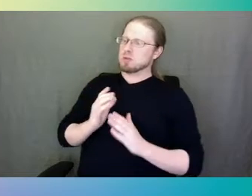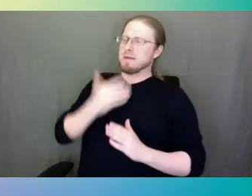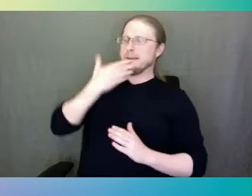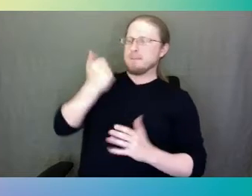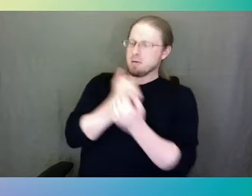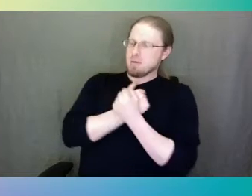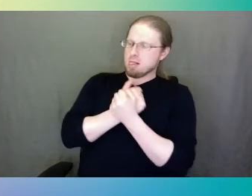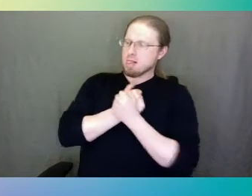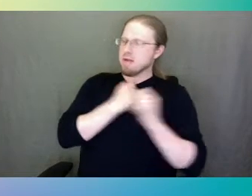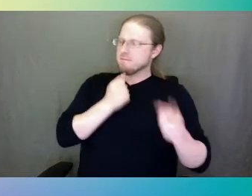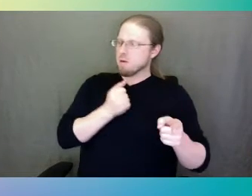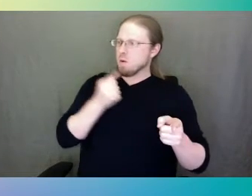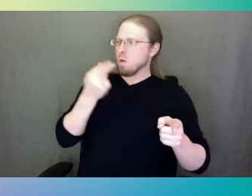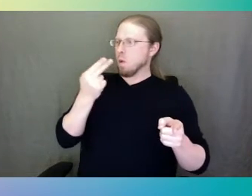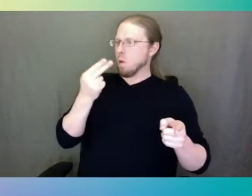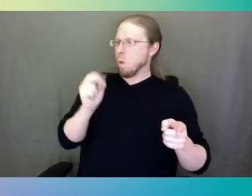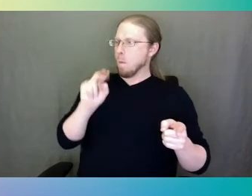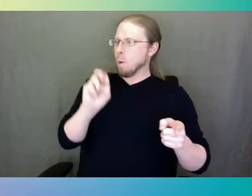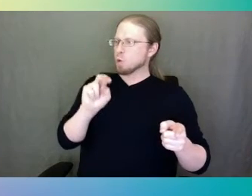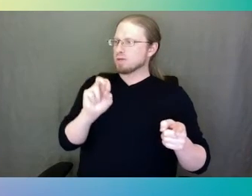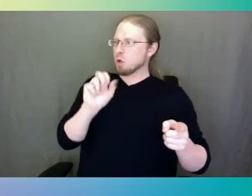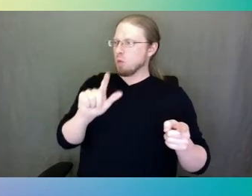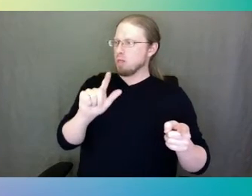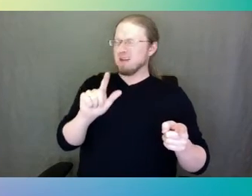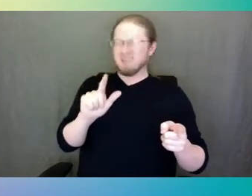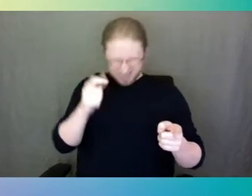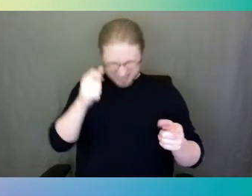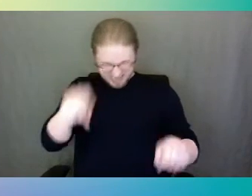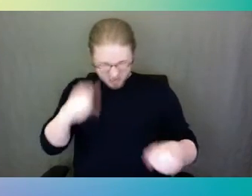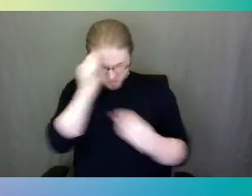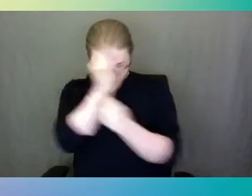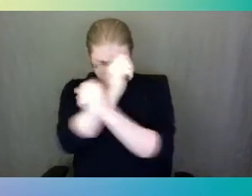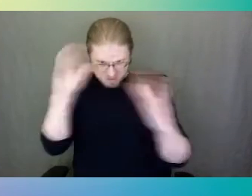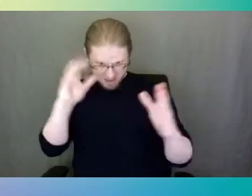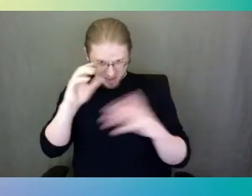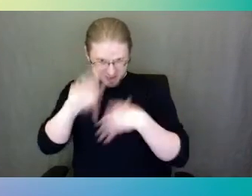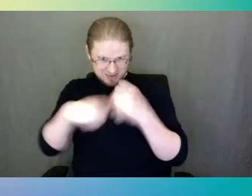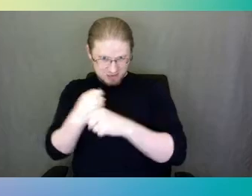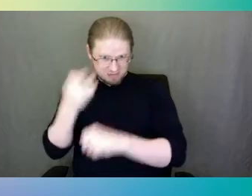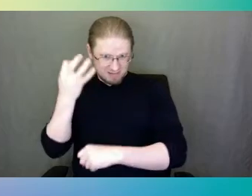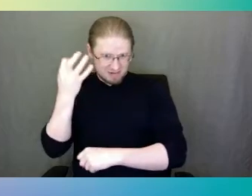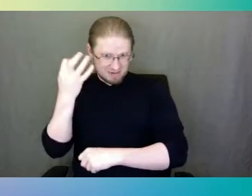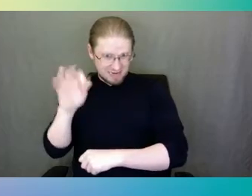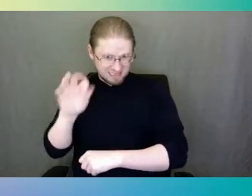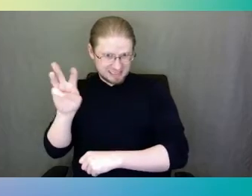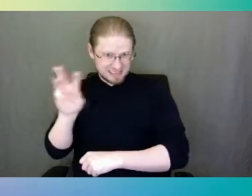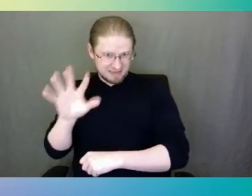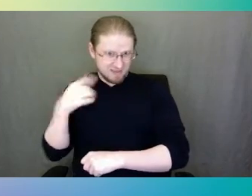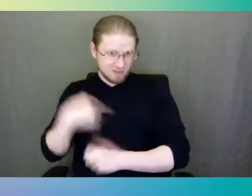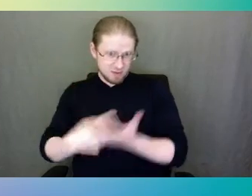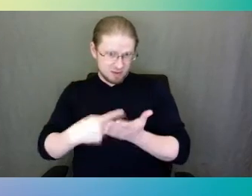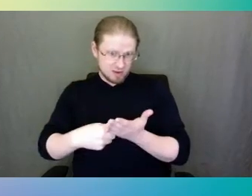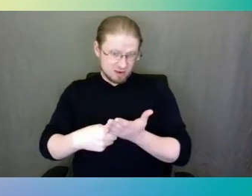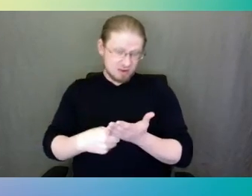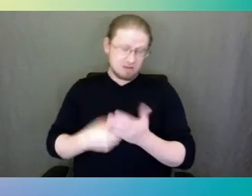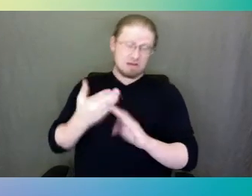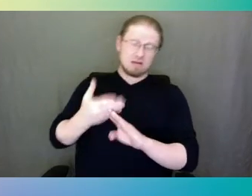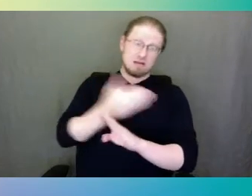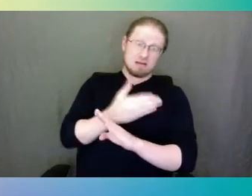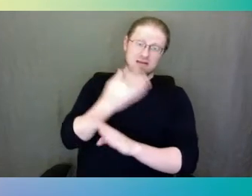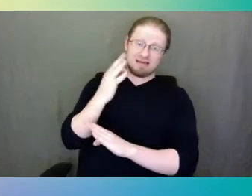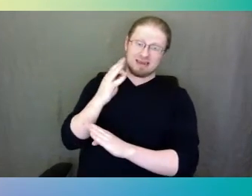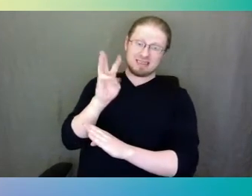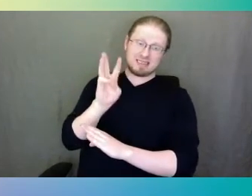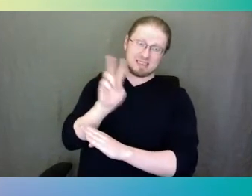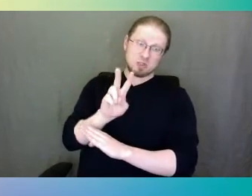this? In 1965, these conversations were having. 1962, the Quakers were getting it. 1965, the